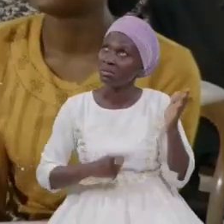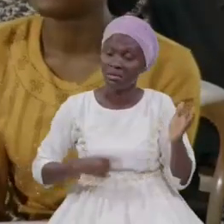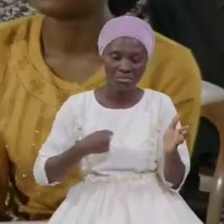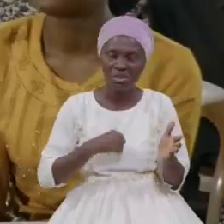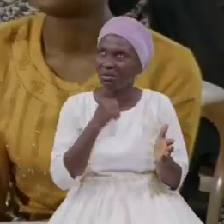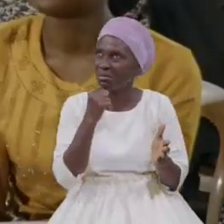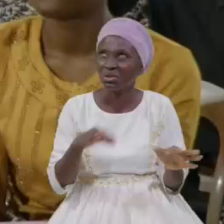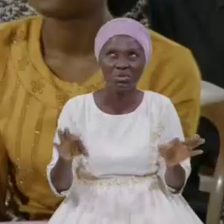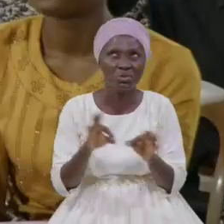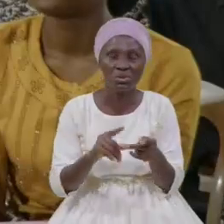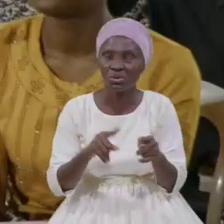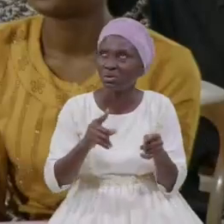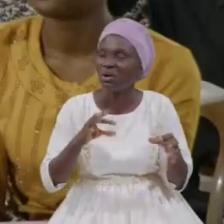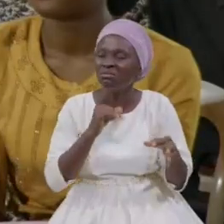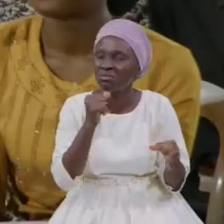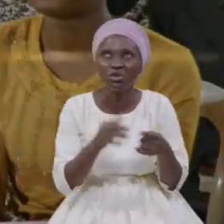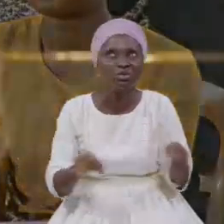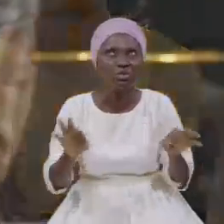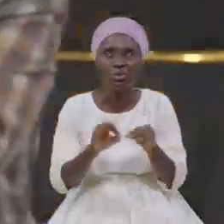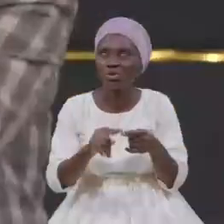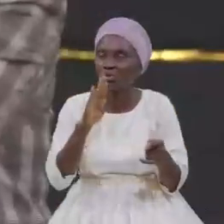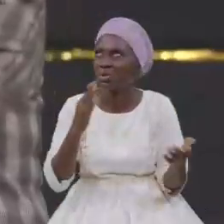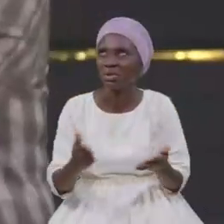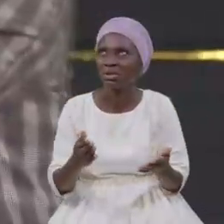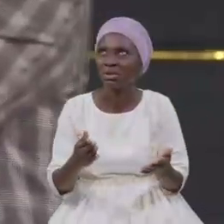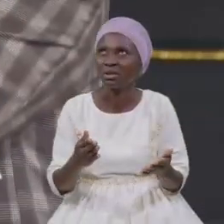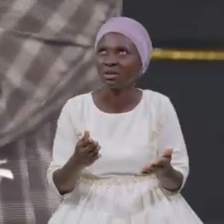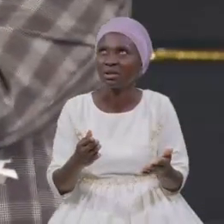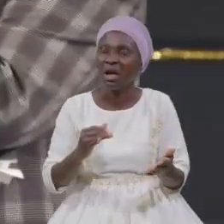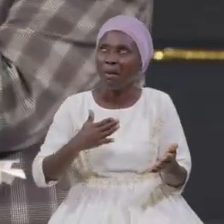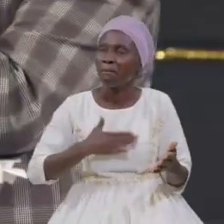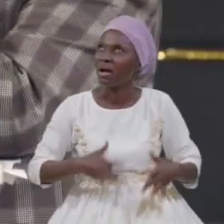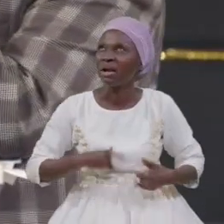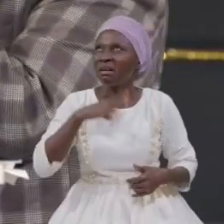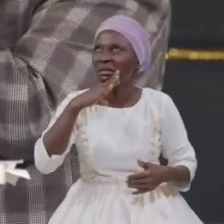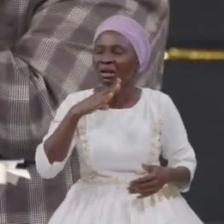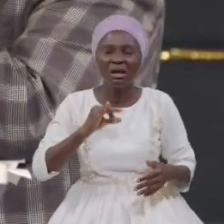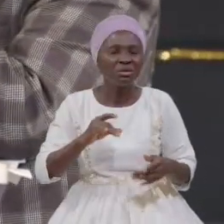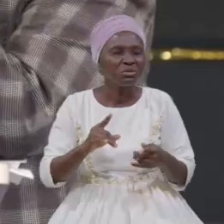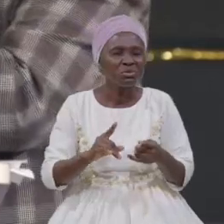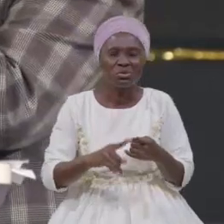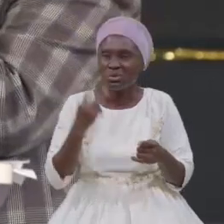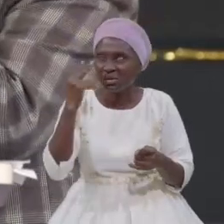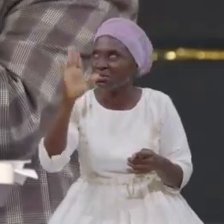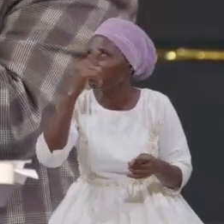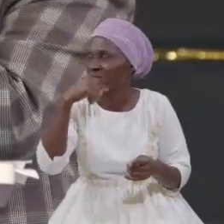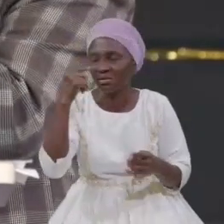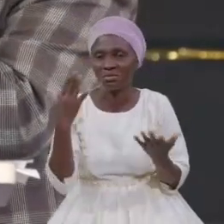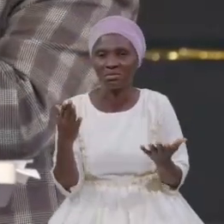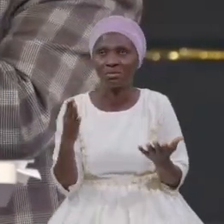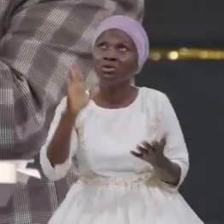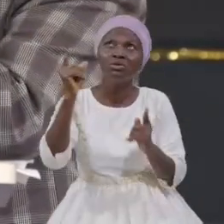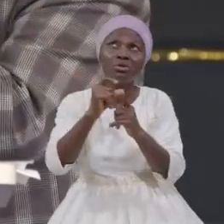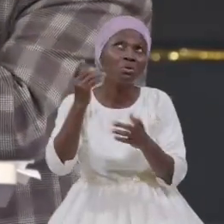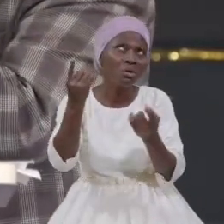at your face and to see you. And to have your word coming unto me that your sins